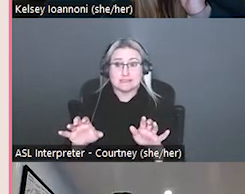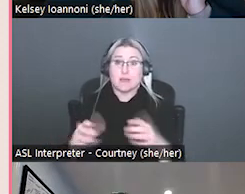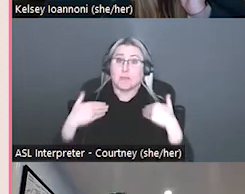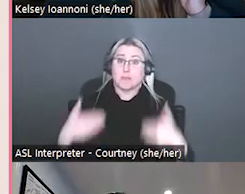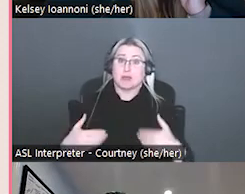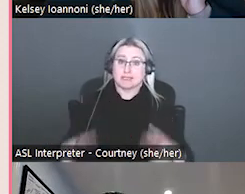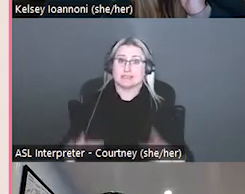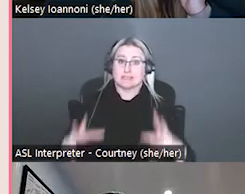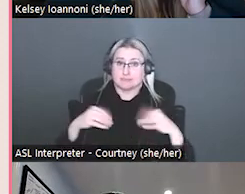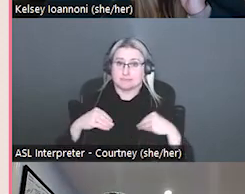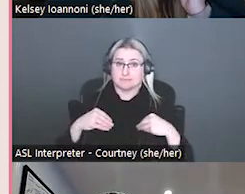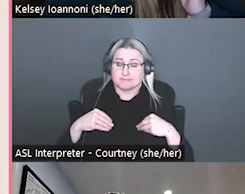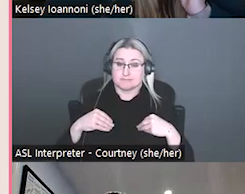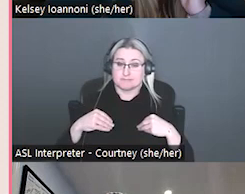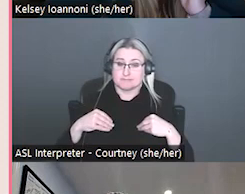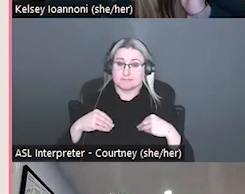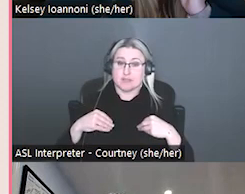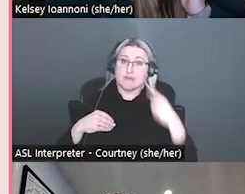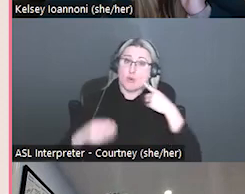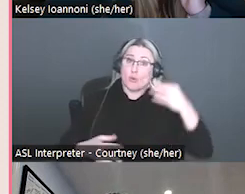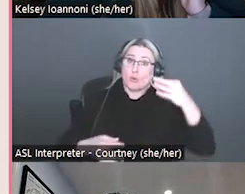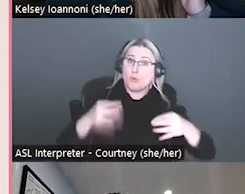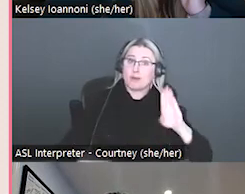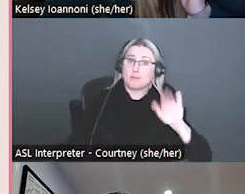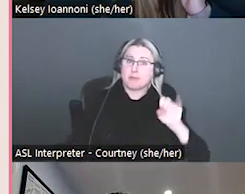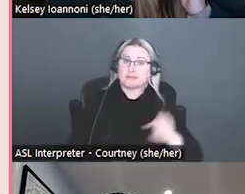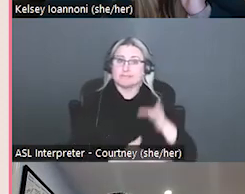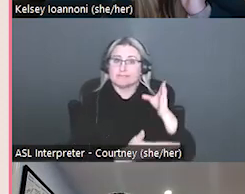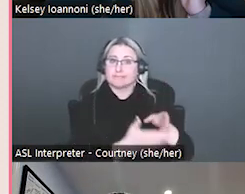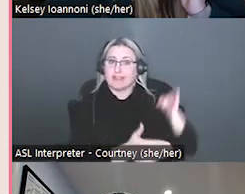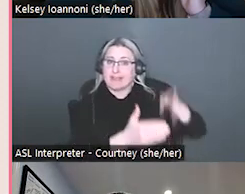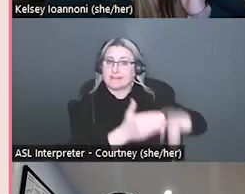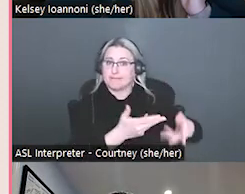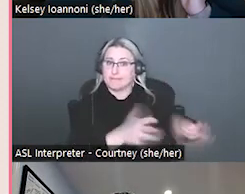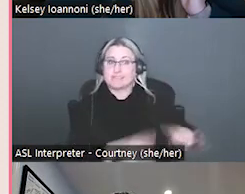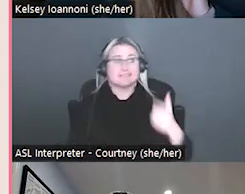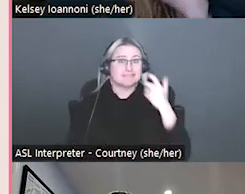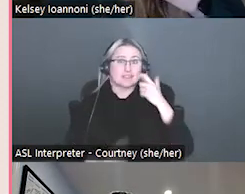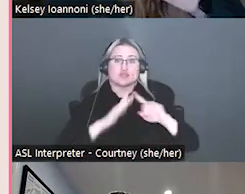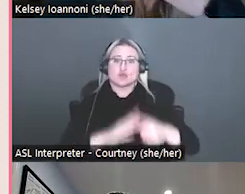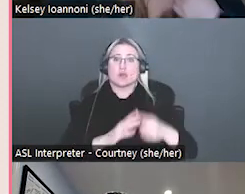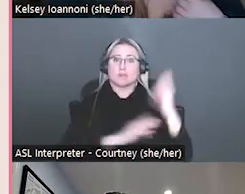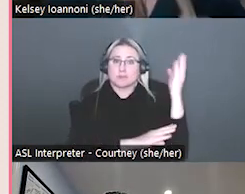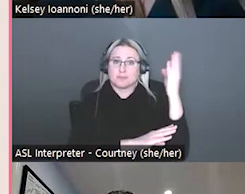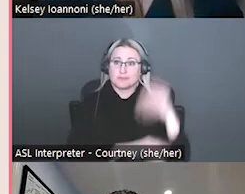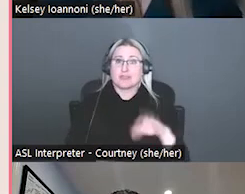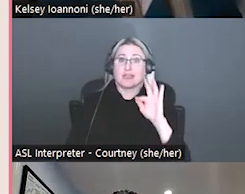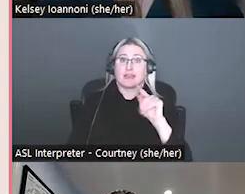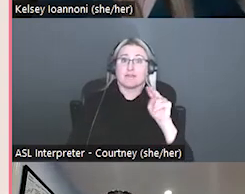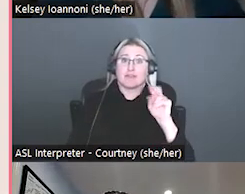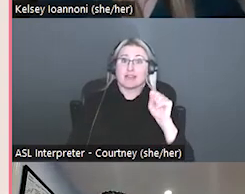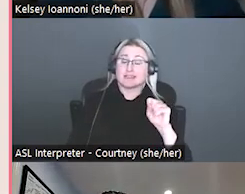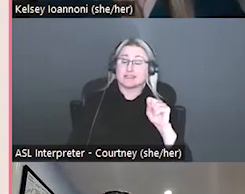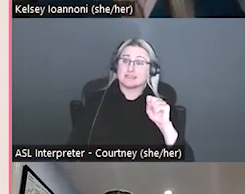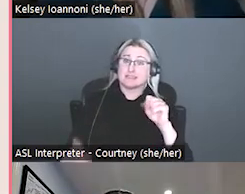and this end to weight bias. So earlier in our presentation, Kelsey kind of said like fatness is seen not as positive